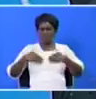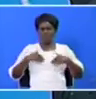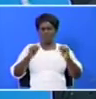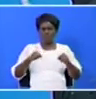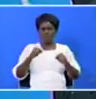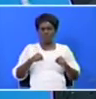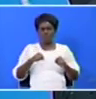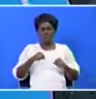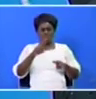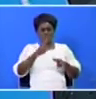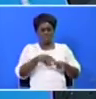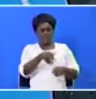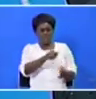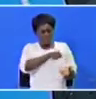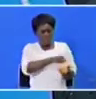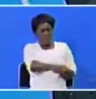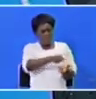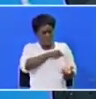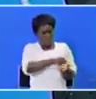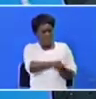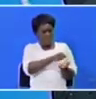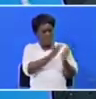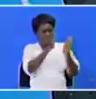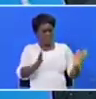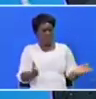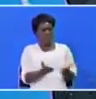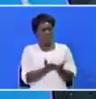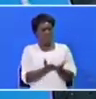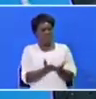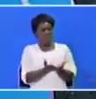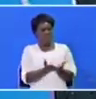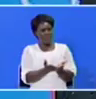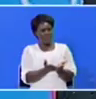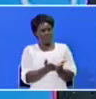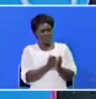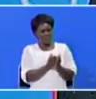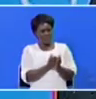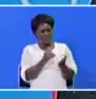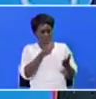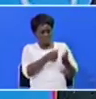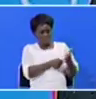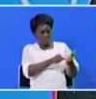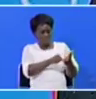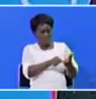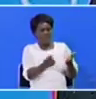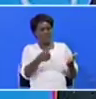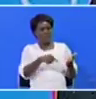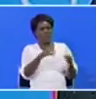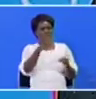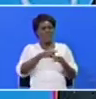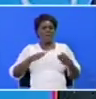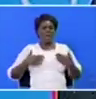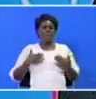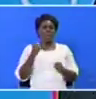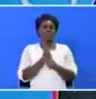sit there for the printing, for the packing, for the delivery, that sealed, to come for the election. Okay. And we are happy to do it,